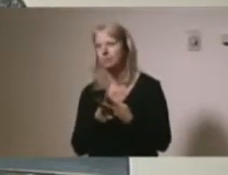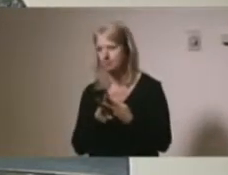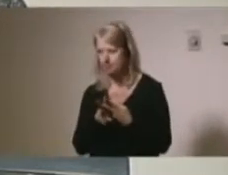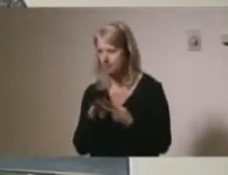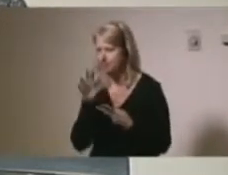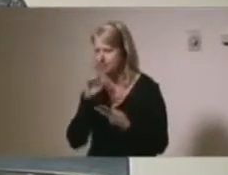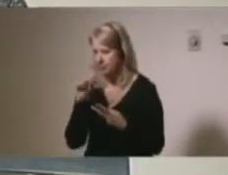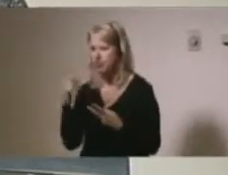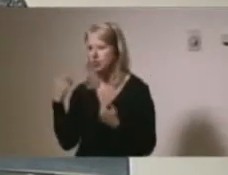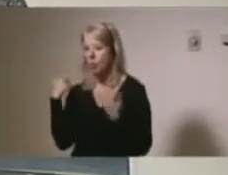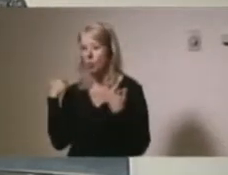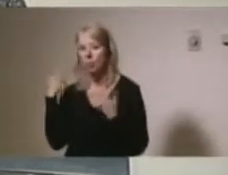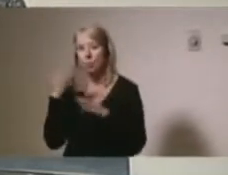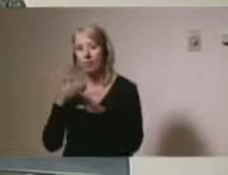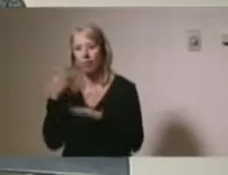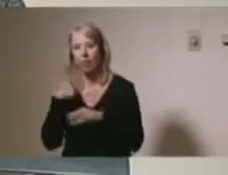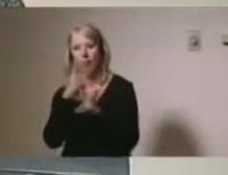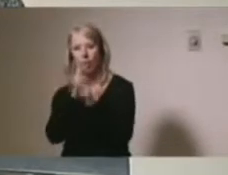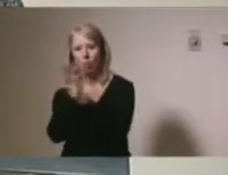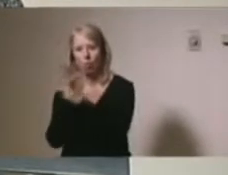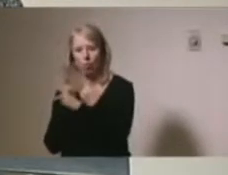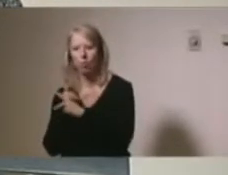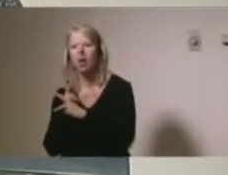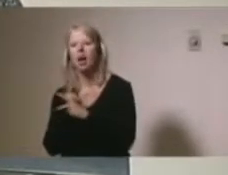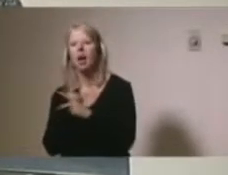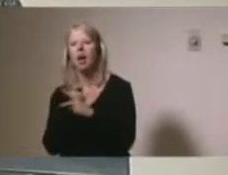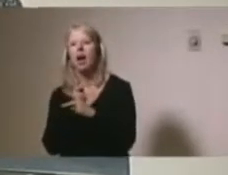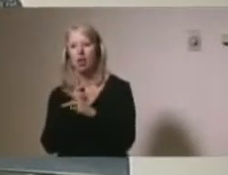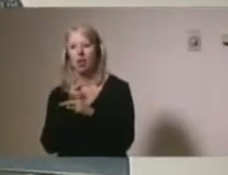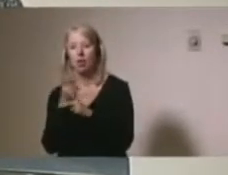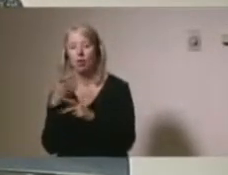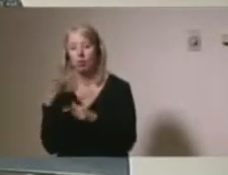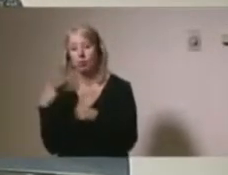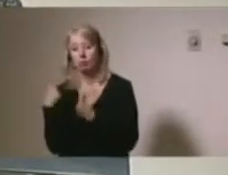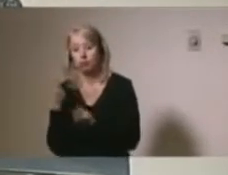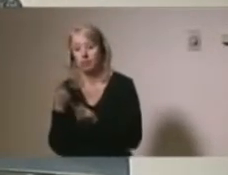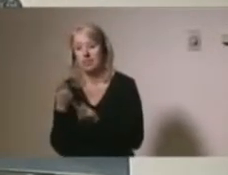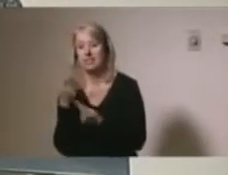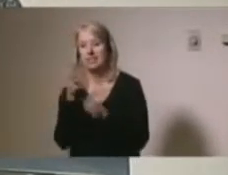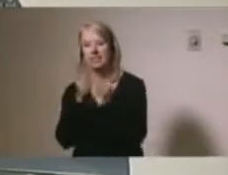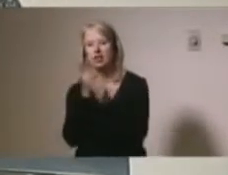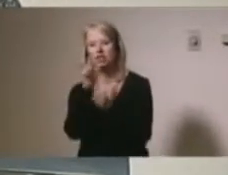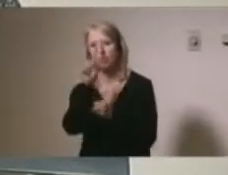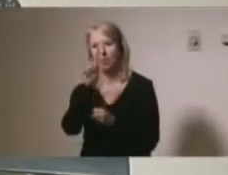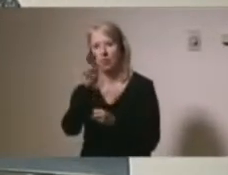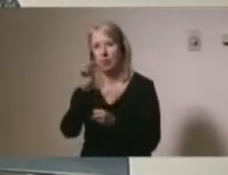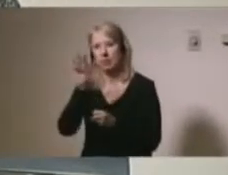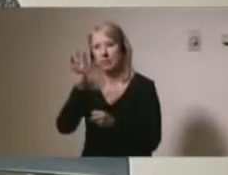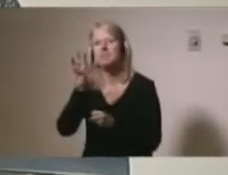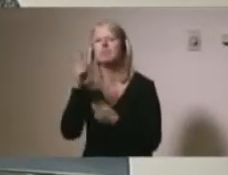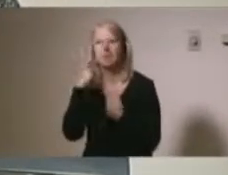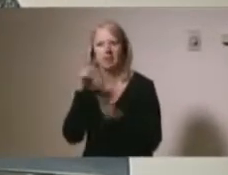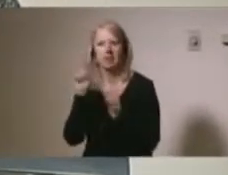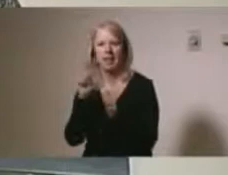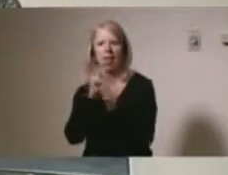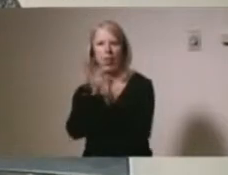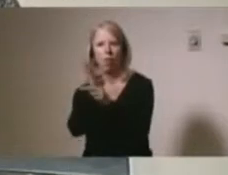make loans. We've only been able to make loans since 2006. So in the past,